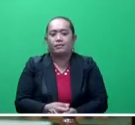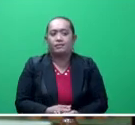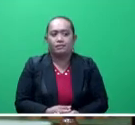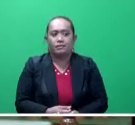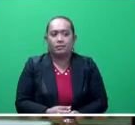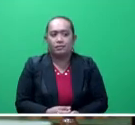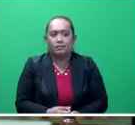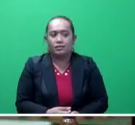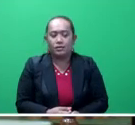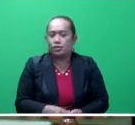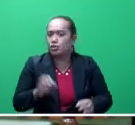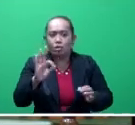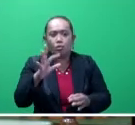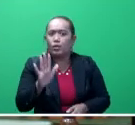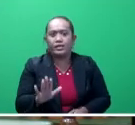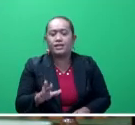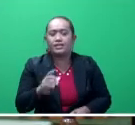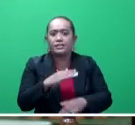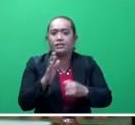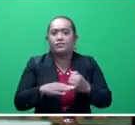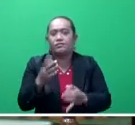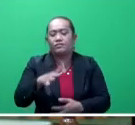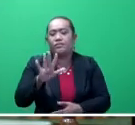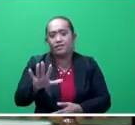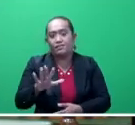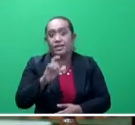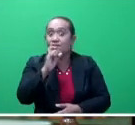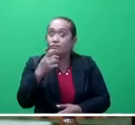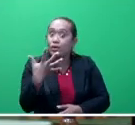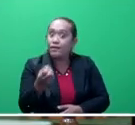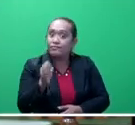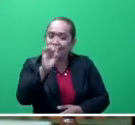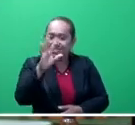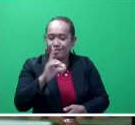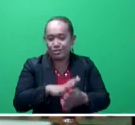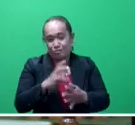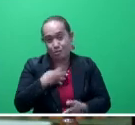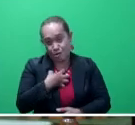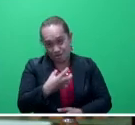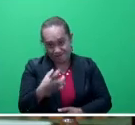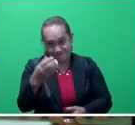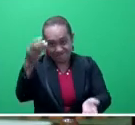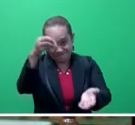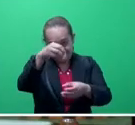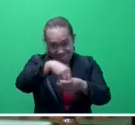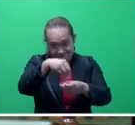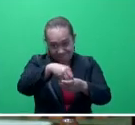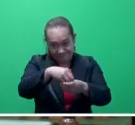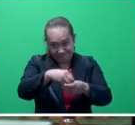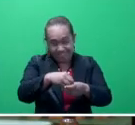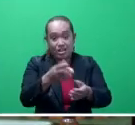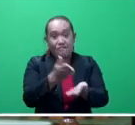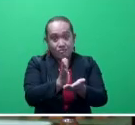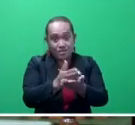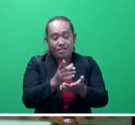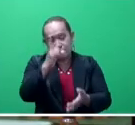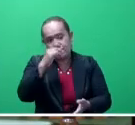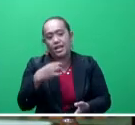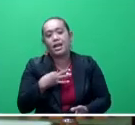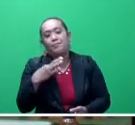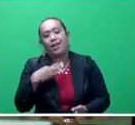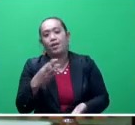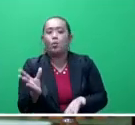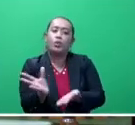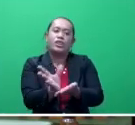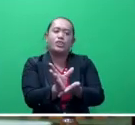They don't have to wait till 55. And these are for those people who have $10,000 or less. This will provide some form of financial support for decisions